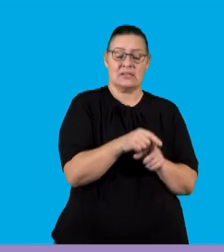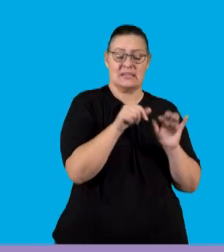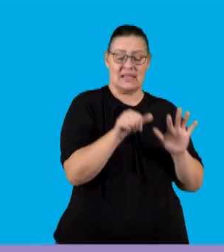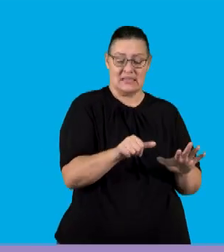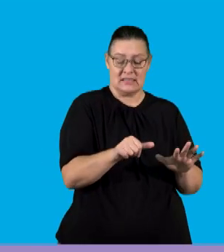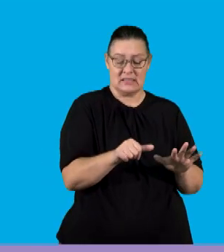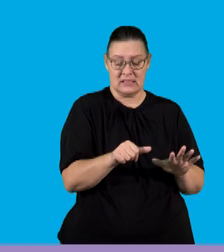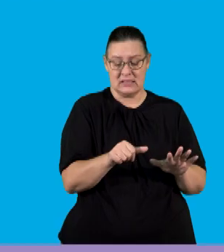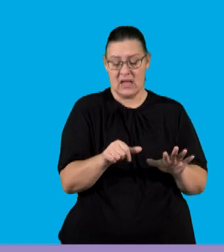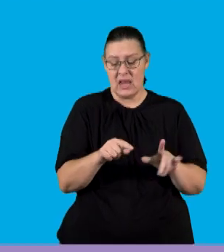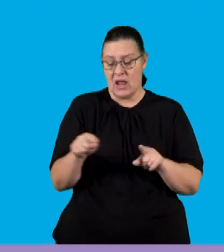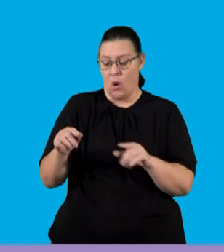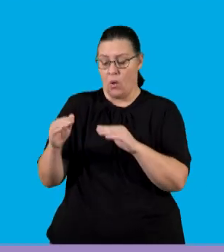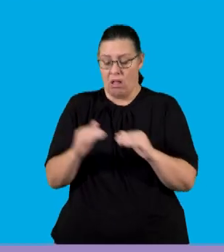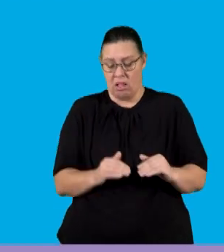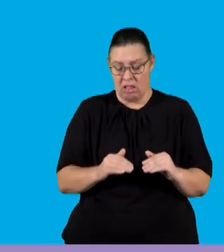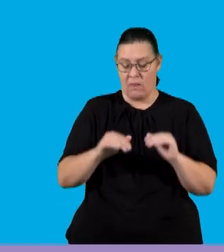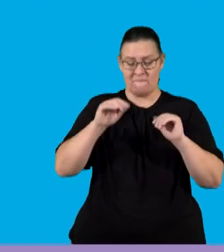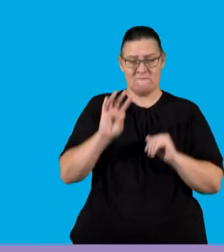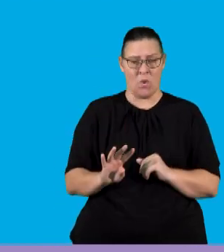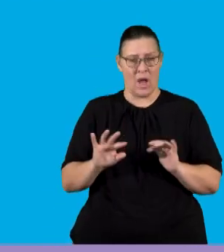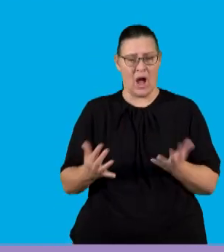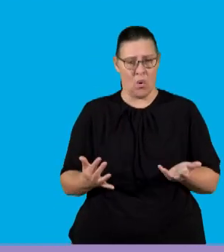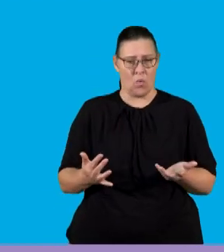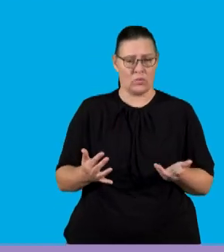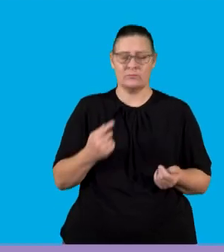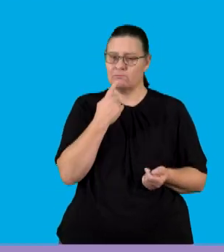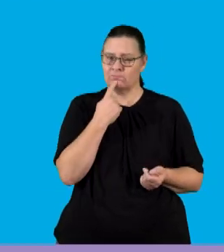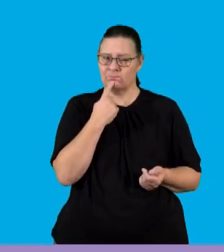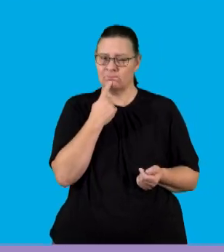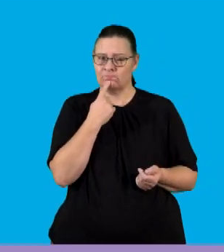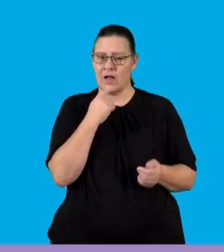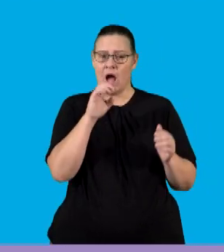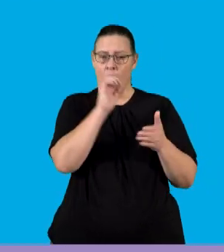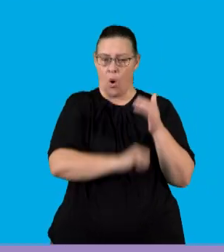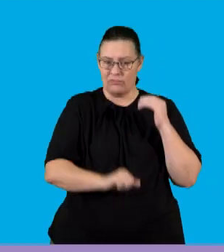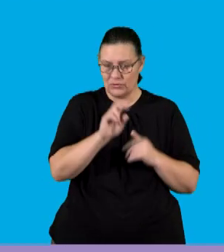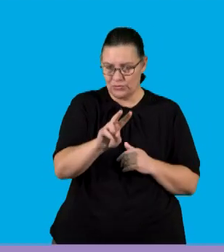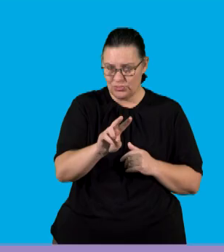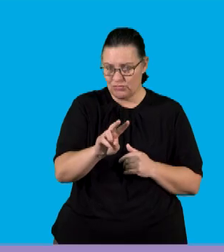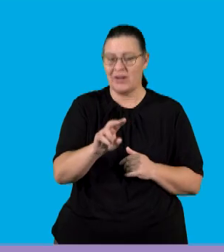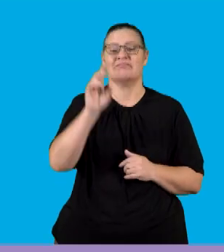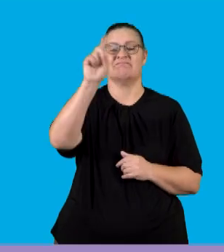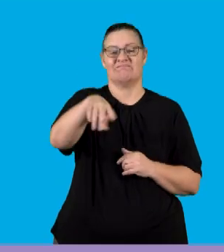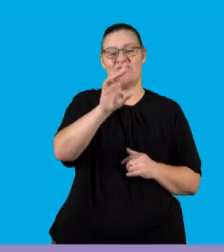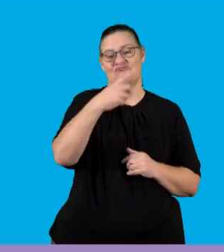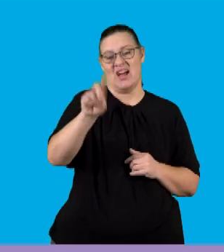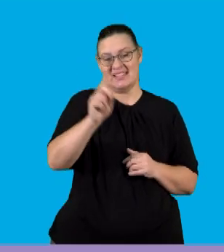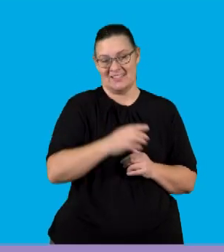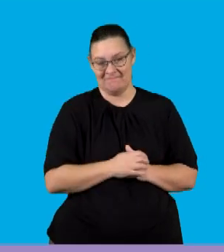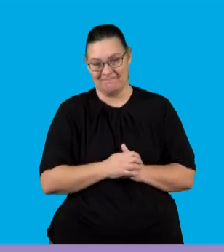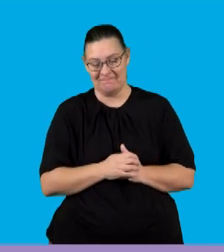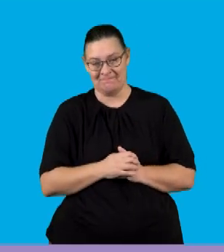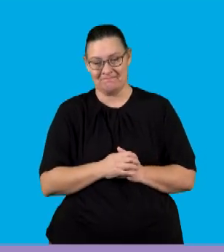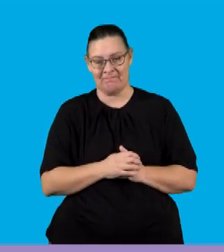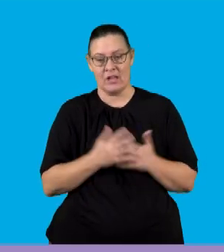how do we move from that 6 to that 4? If you are thinking that we subtract by 2, then you are